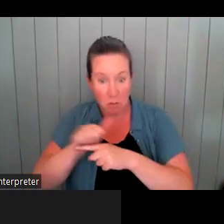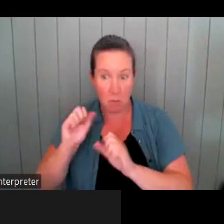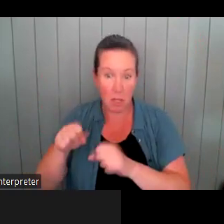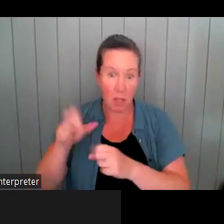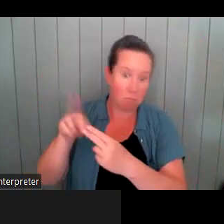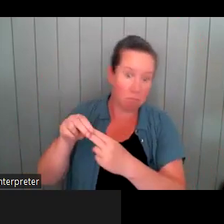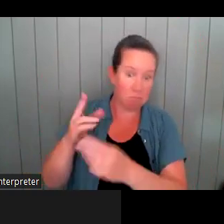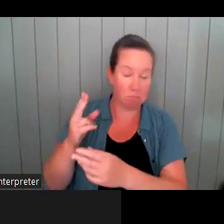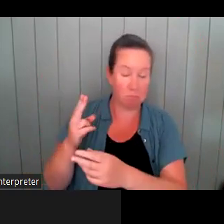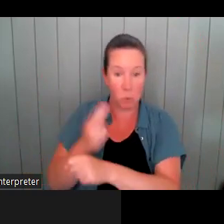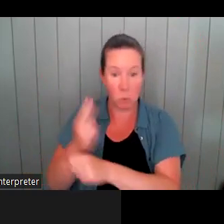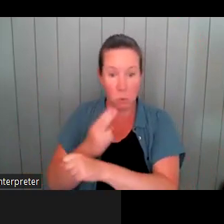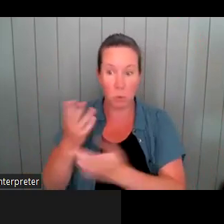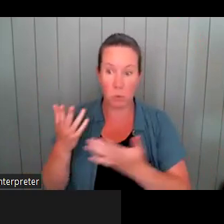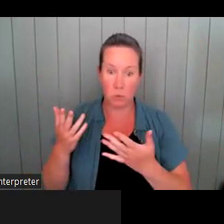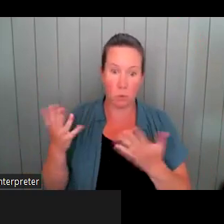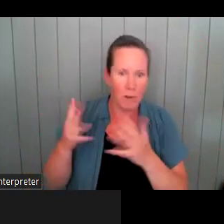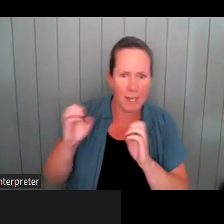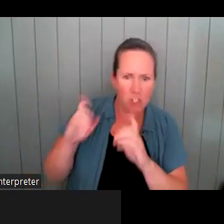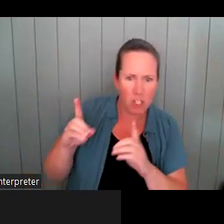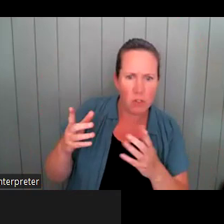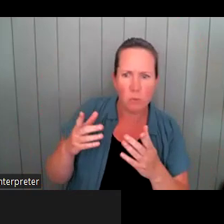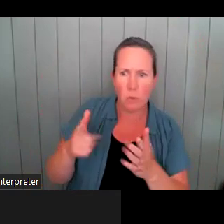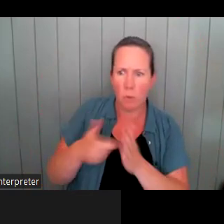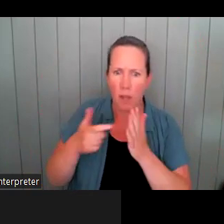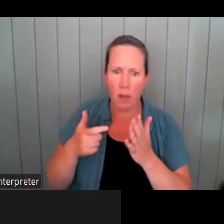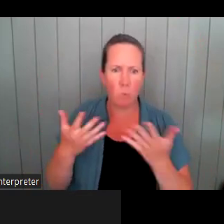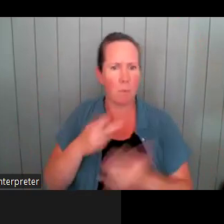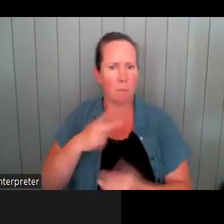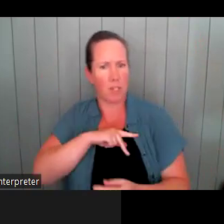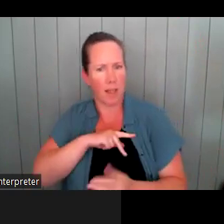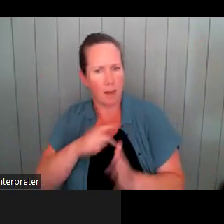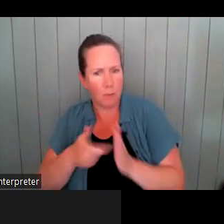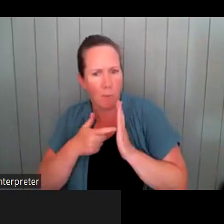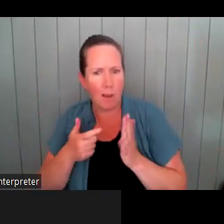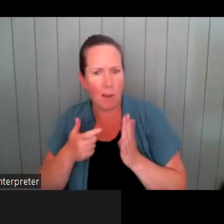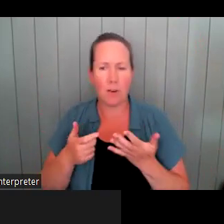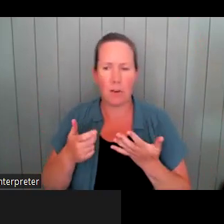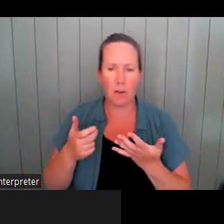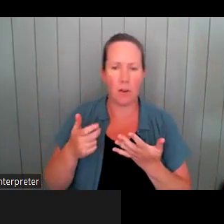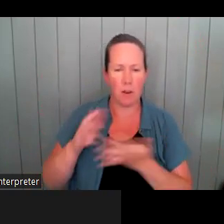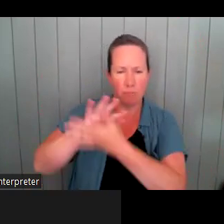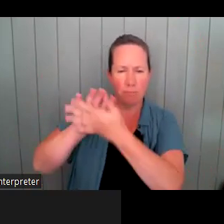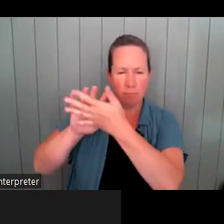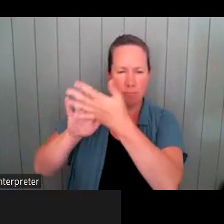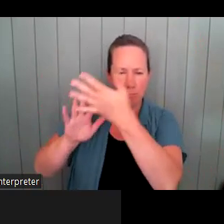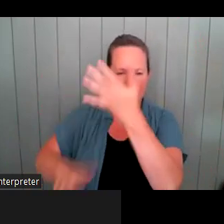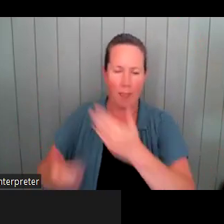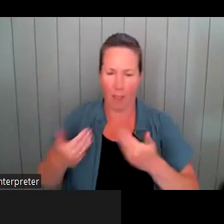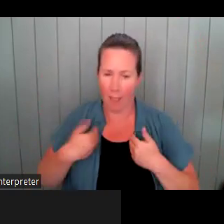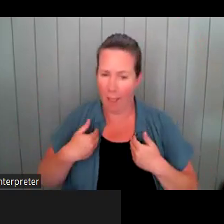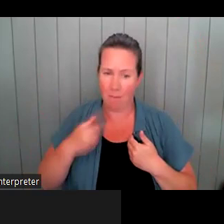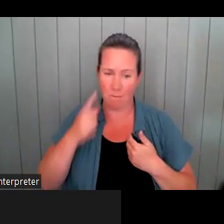of education do I need? How about personality? What are they looking for? So it's